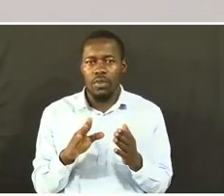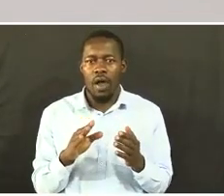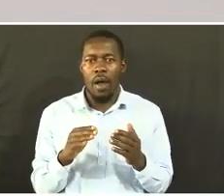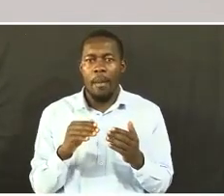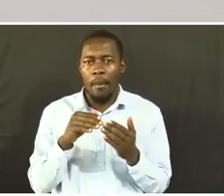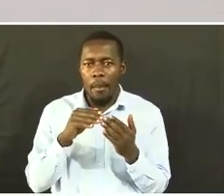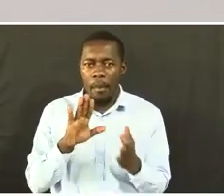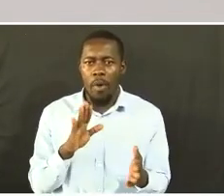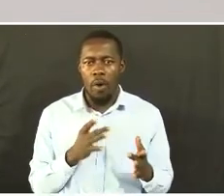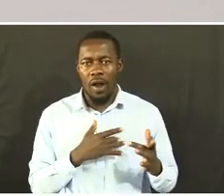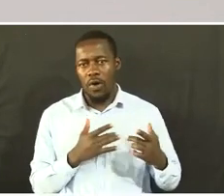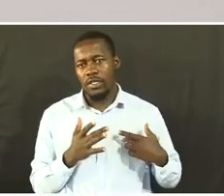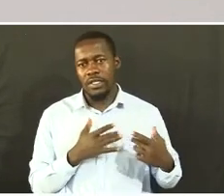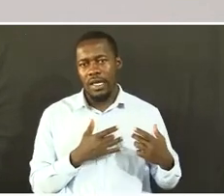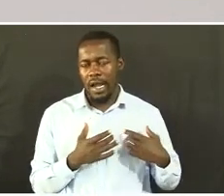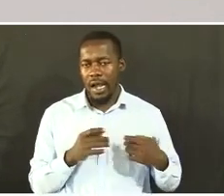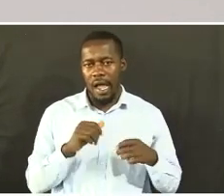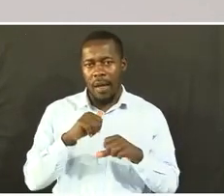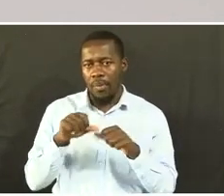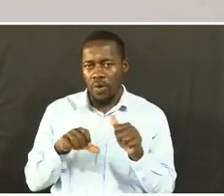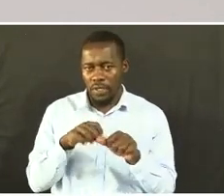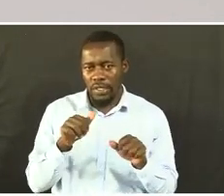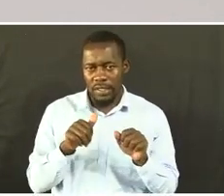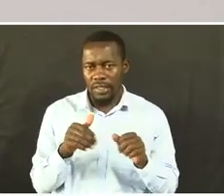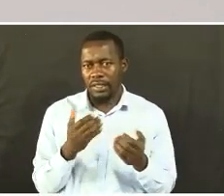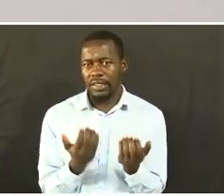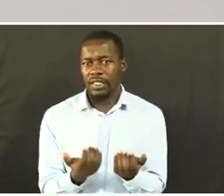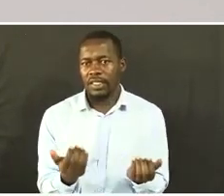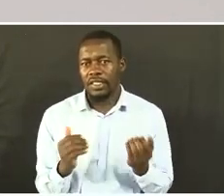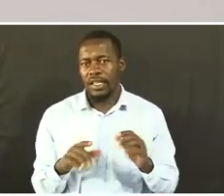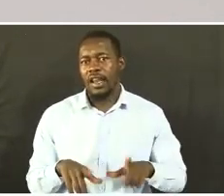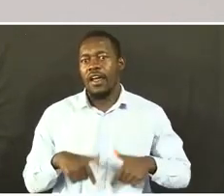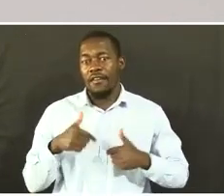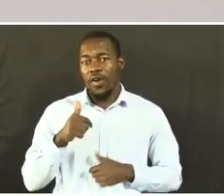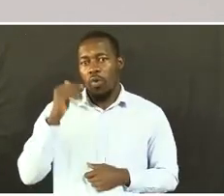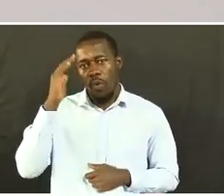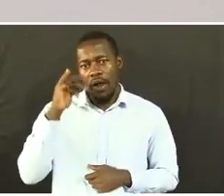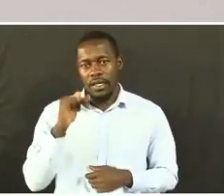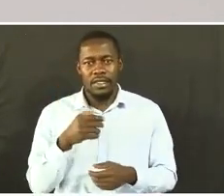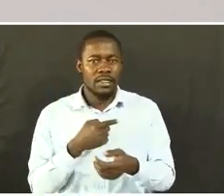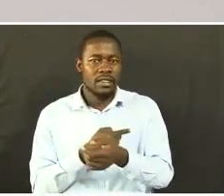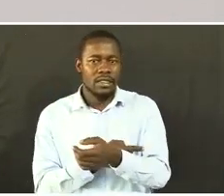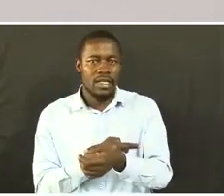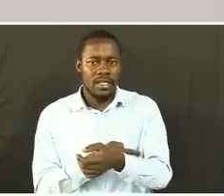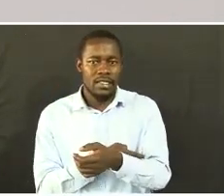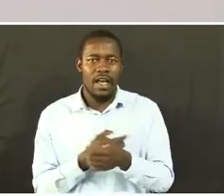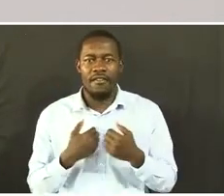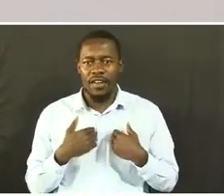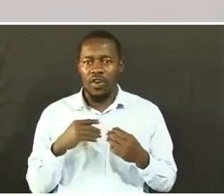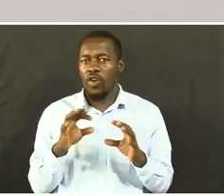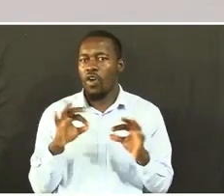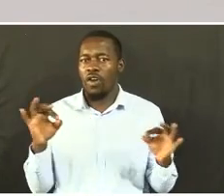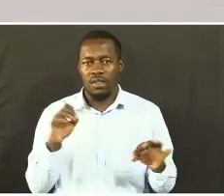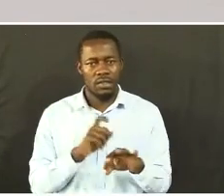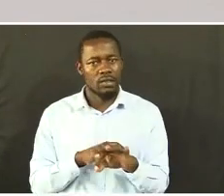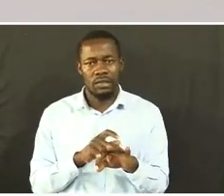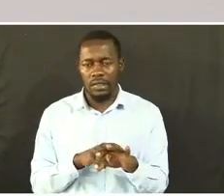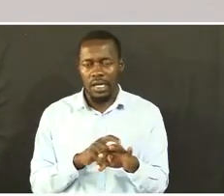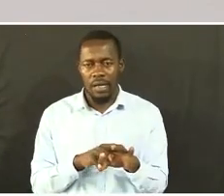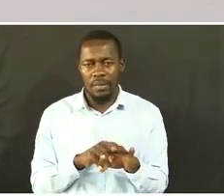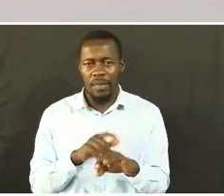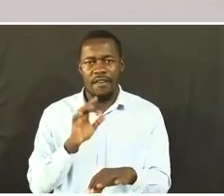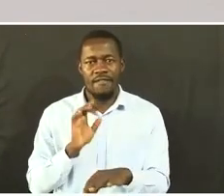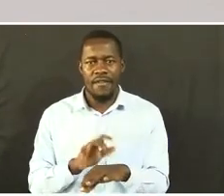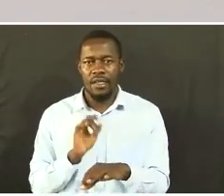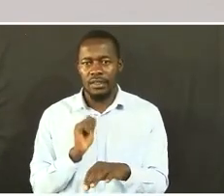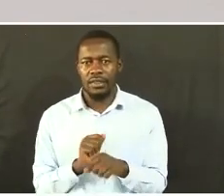those things are doing to them. It is harming their life. It is going to have long-term implications, and that is your concern. Thirdly, you need to reflect